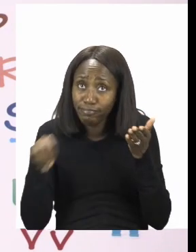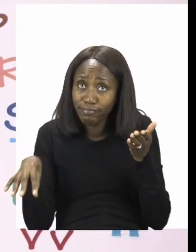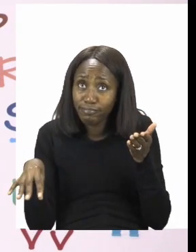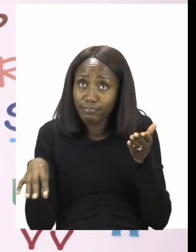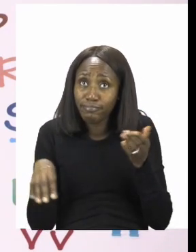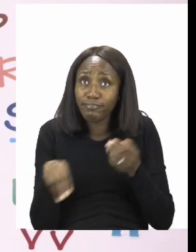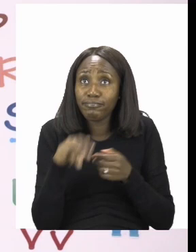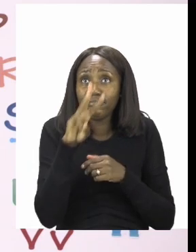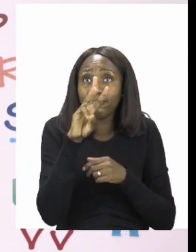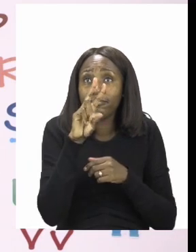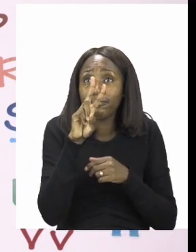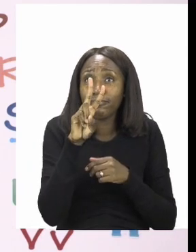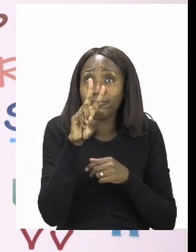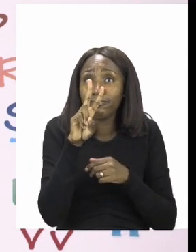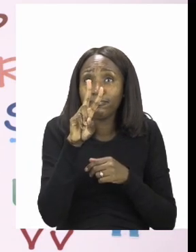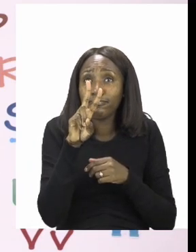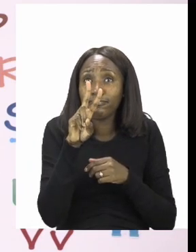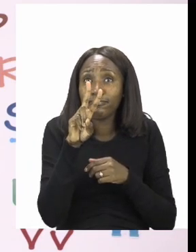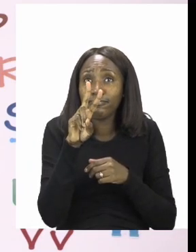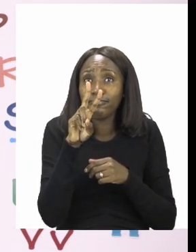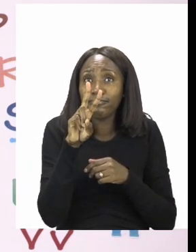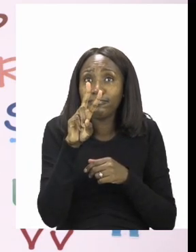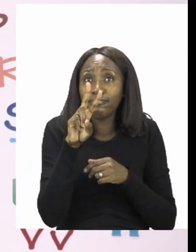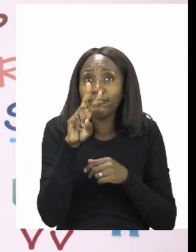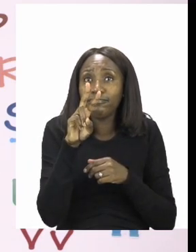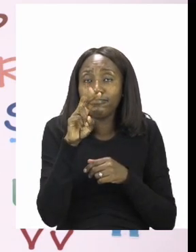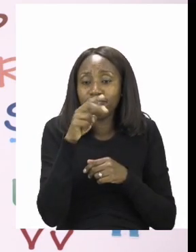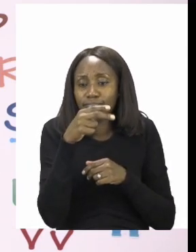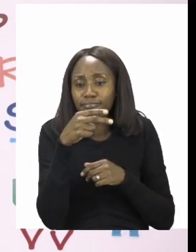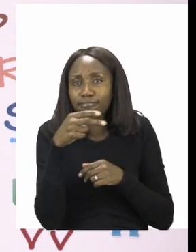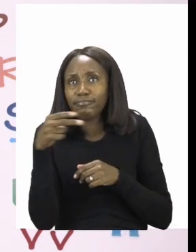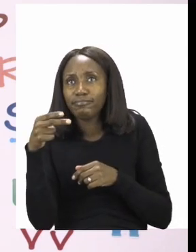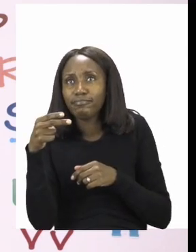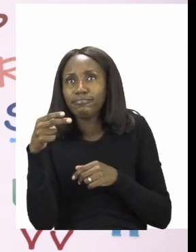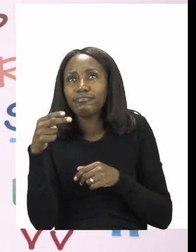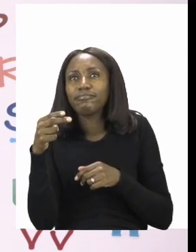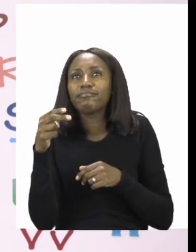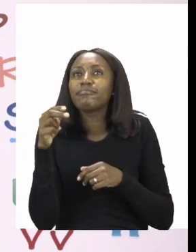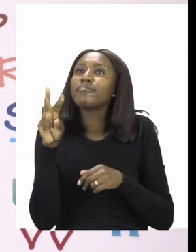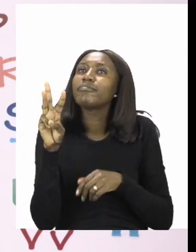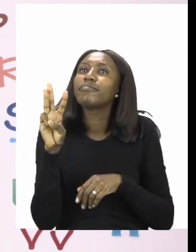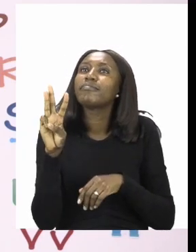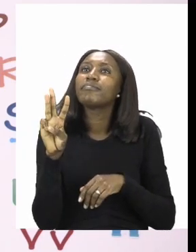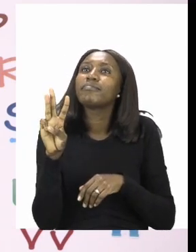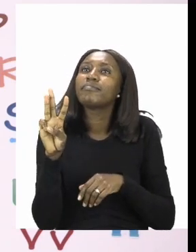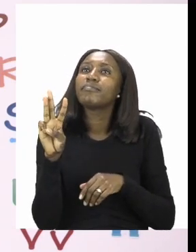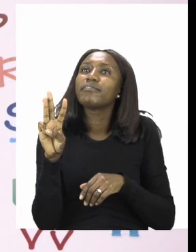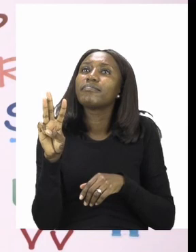minus 2, the 2 that you crossed out, will equal